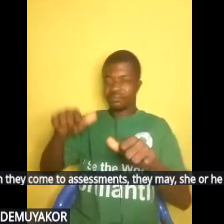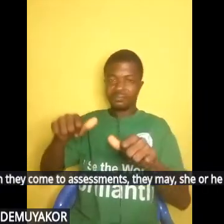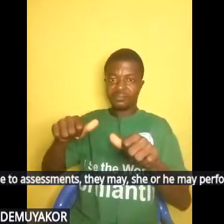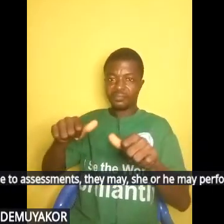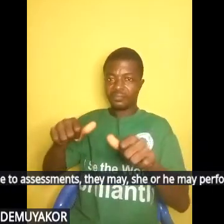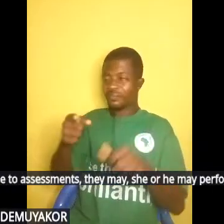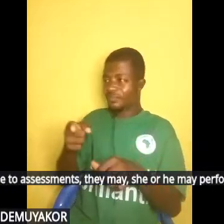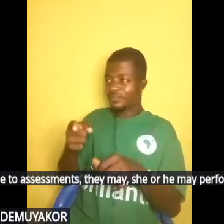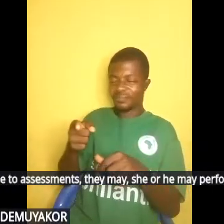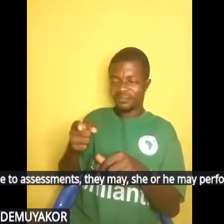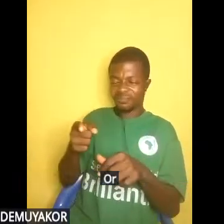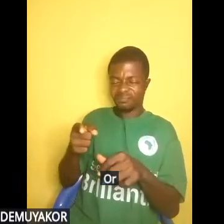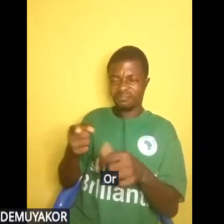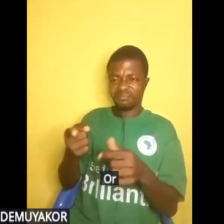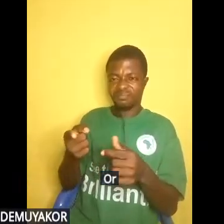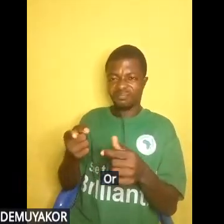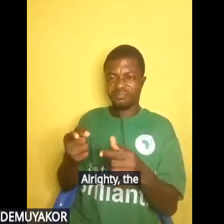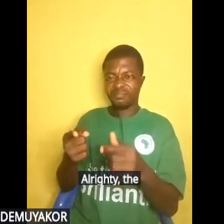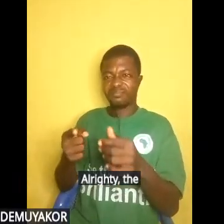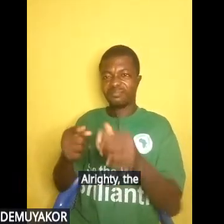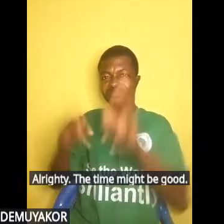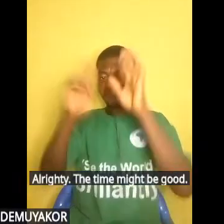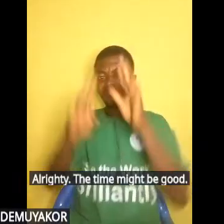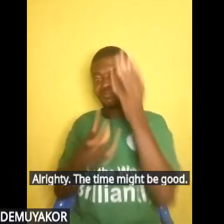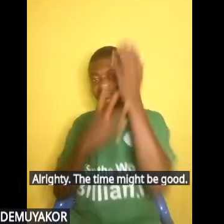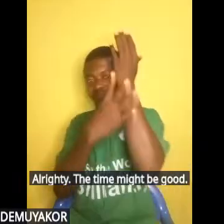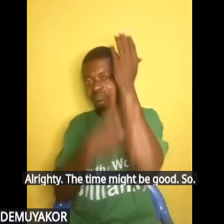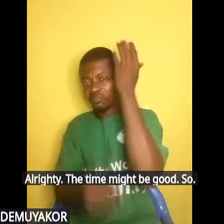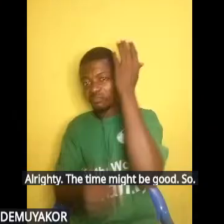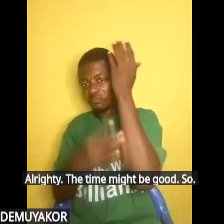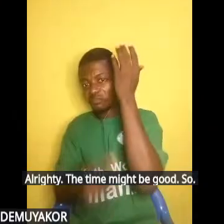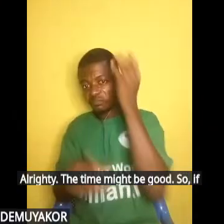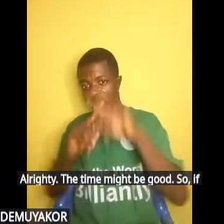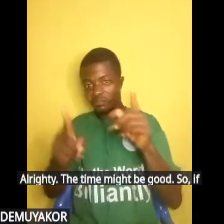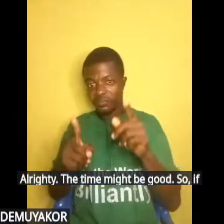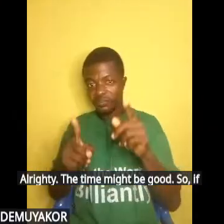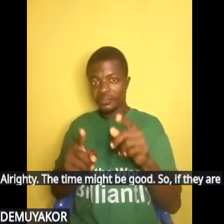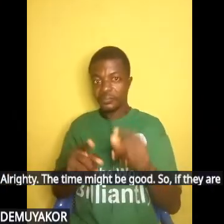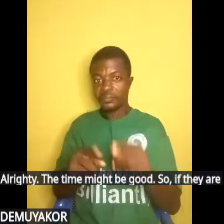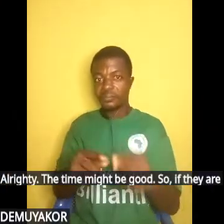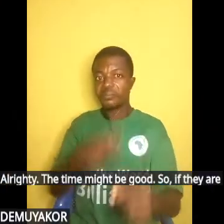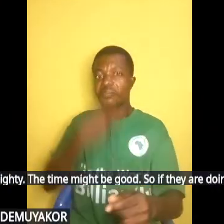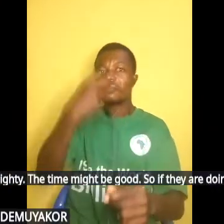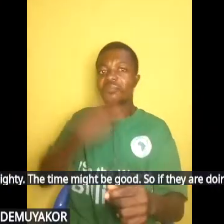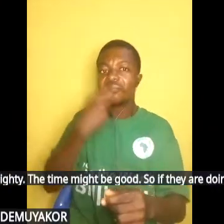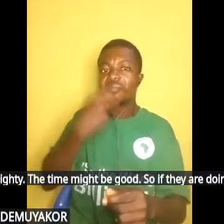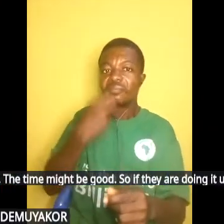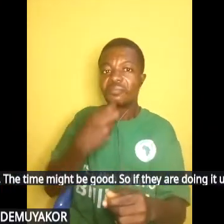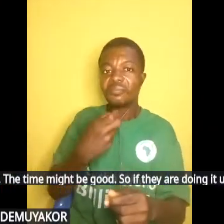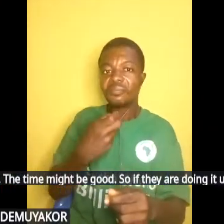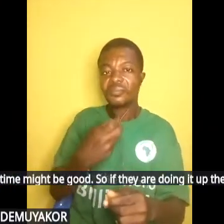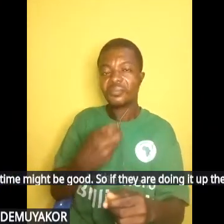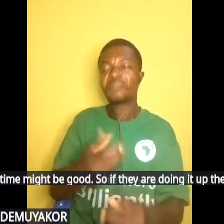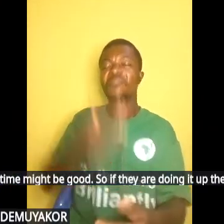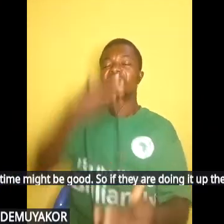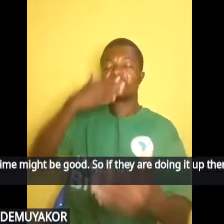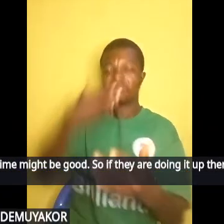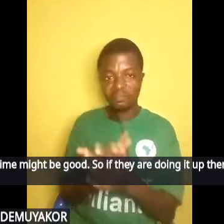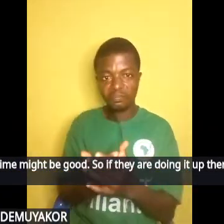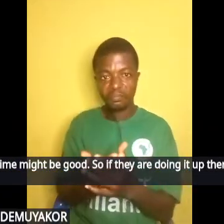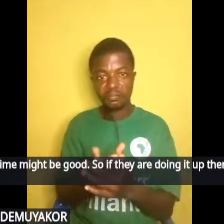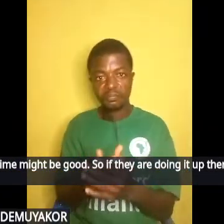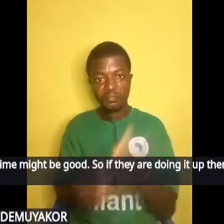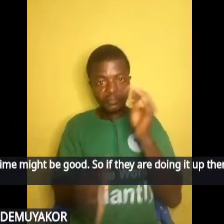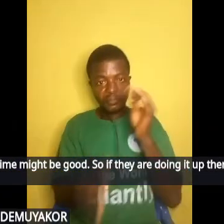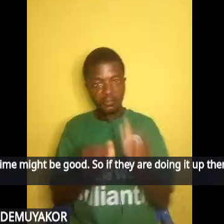but orally the child must be good. So if they are doing it up there for the BC, at least there